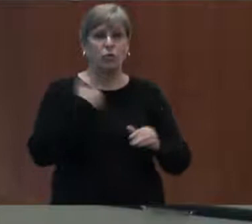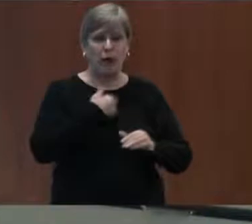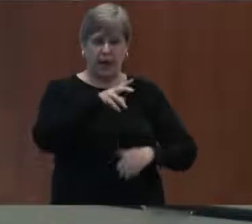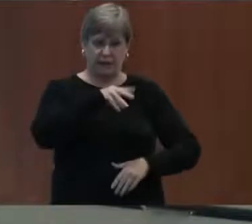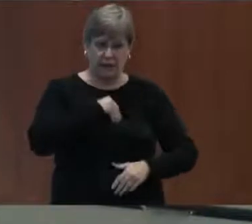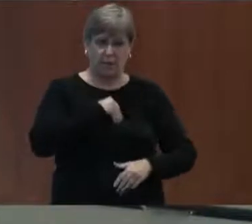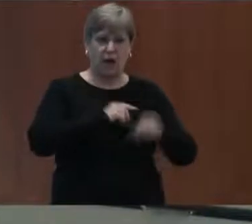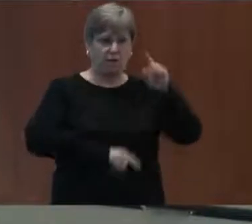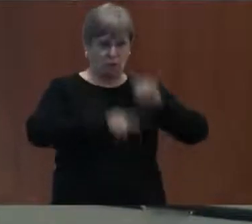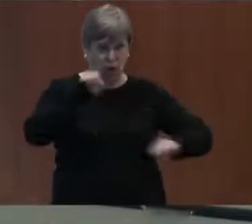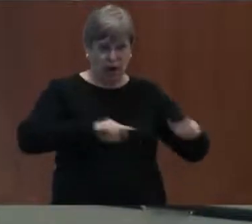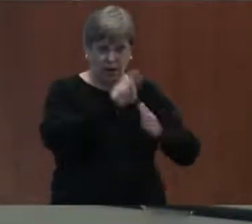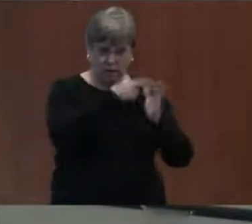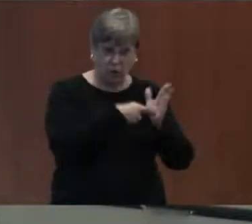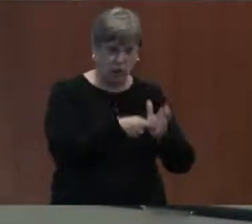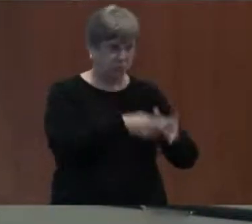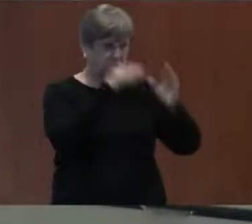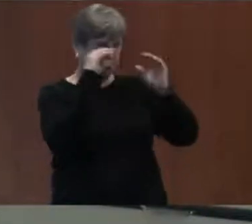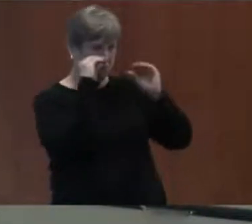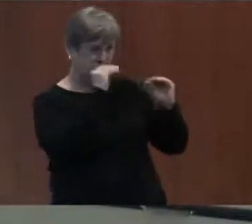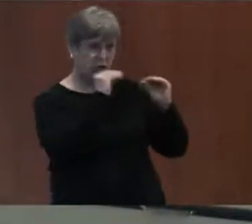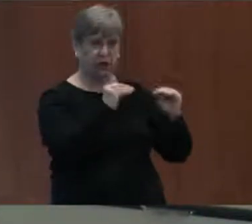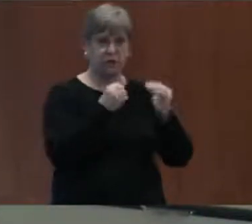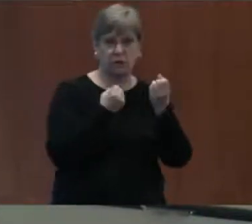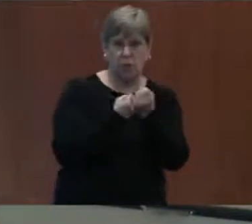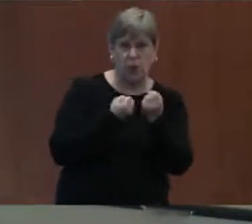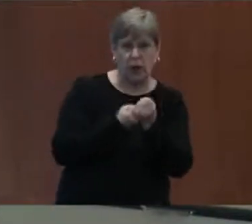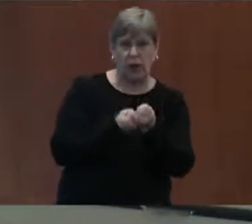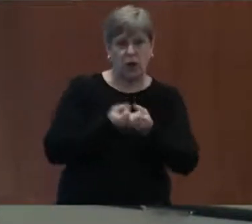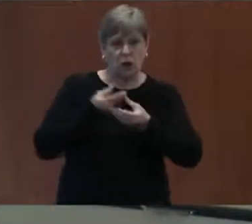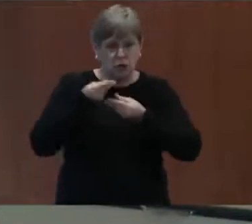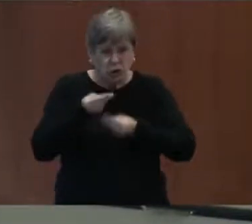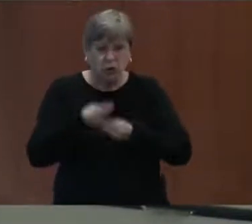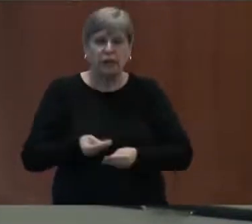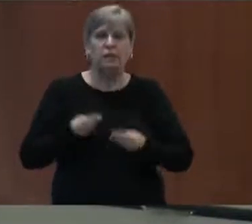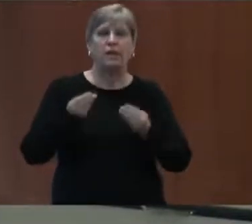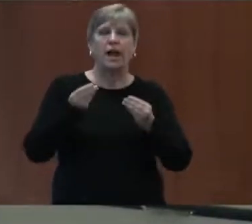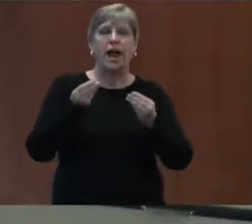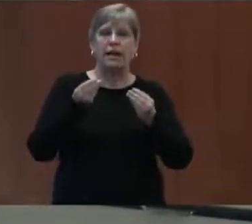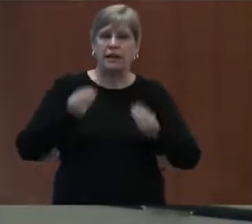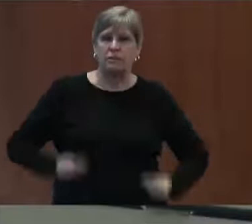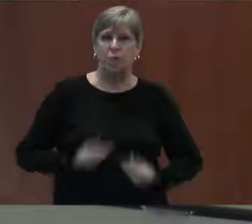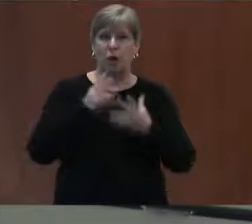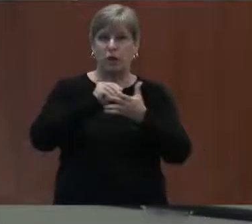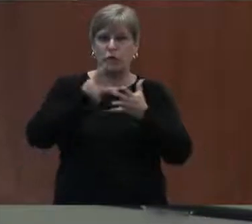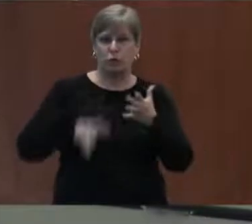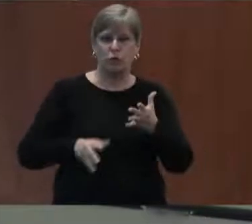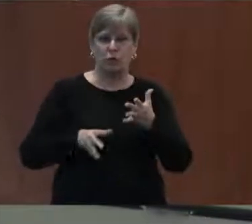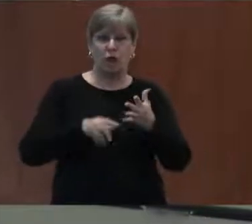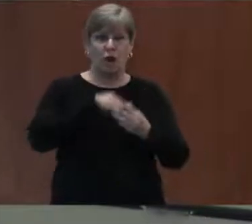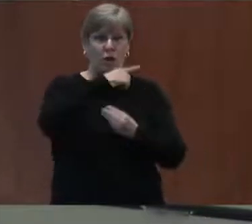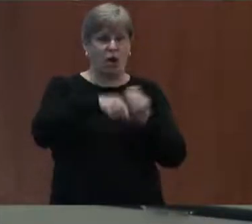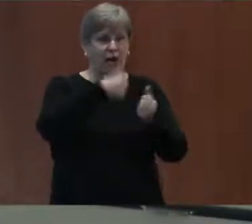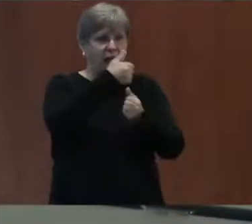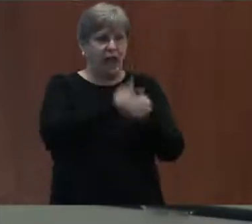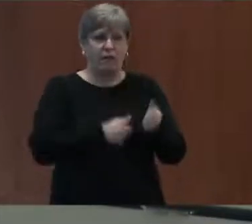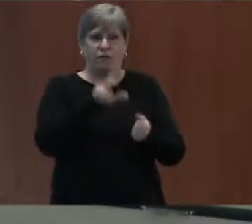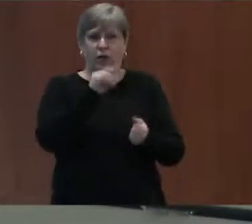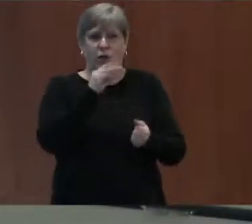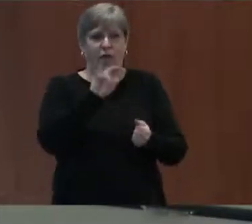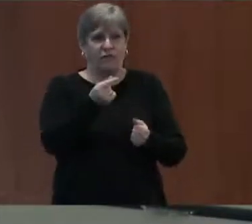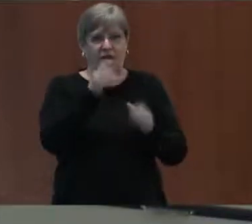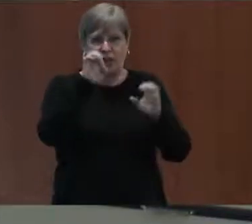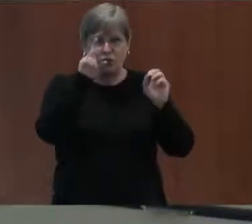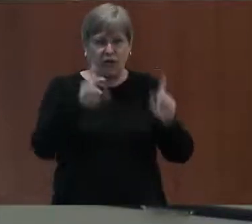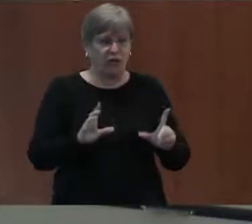roles. We teach, we support, we nurture, and inspire our students. Surrounding every thriving educator is a network of leaders